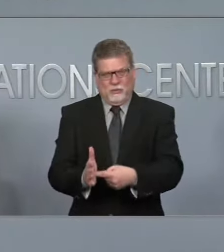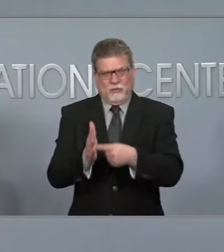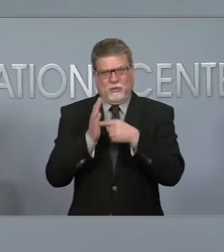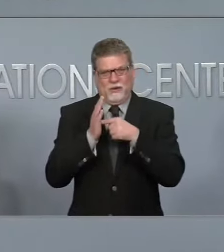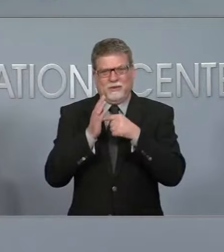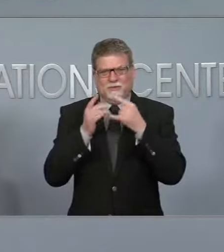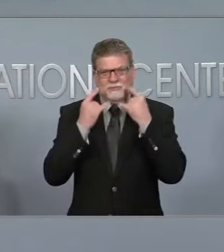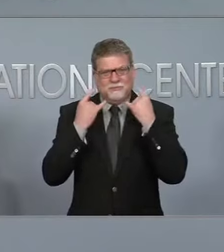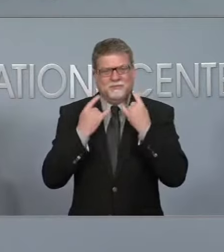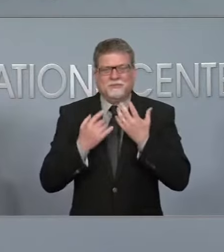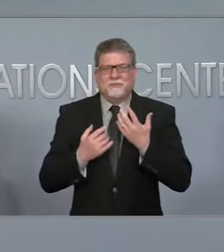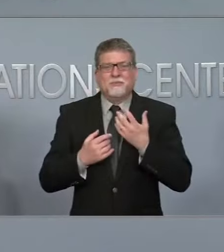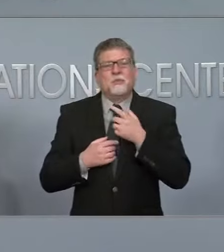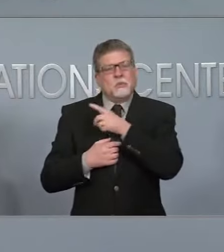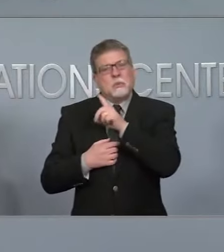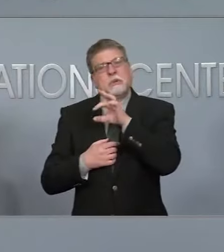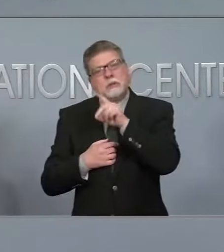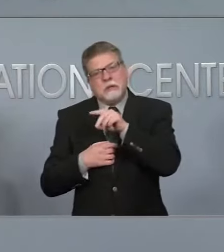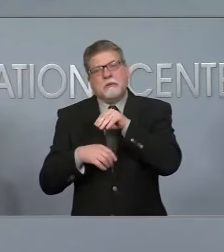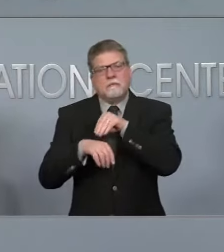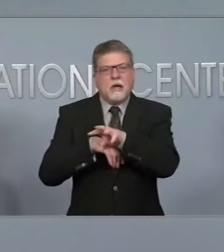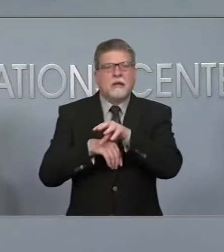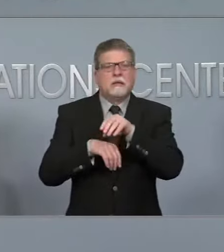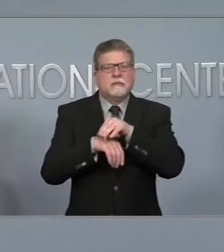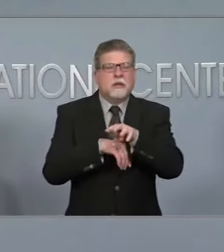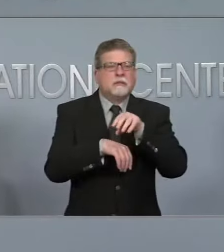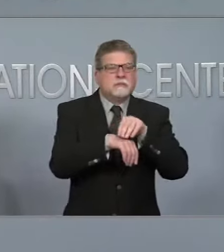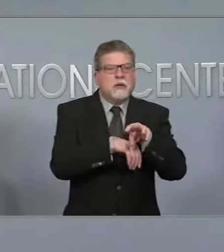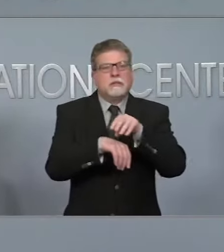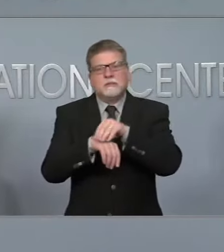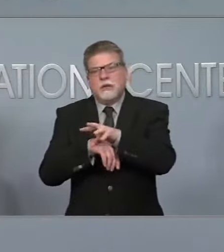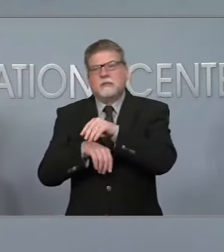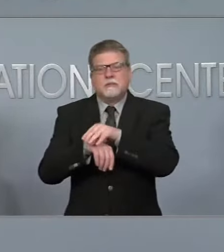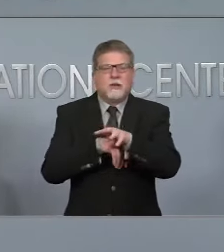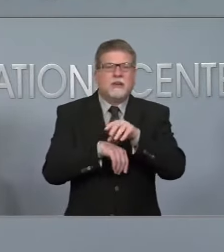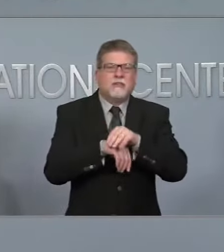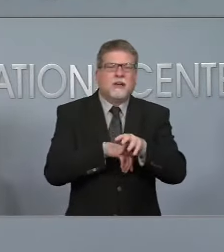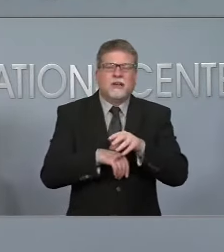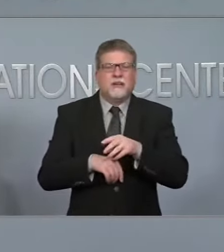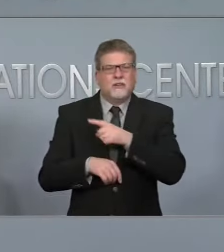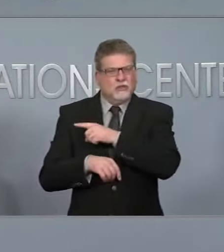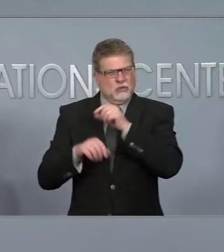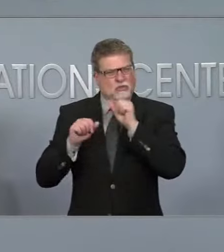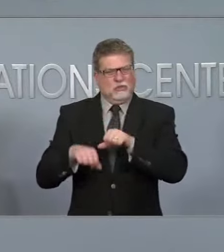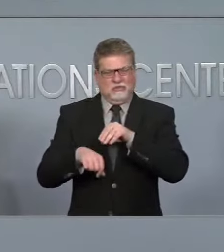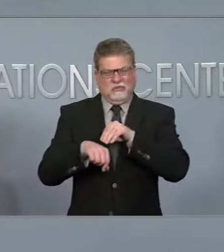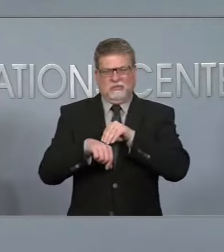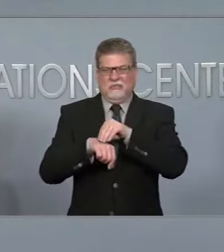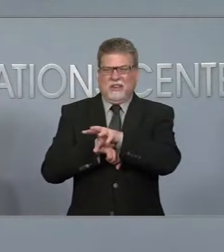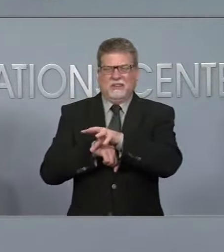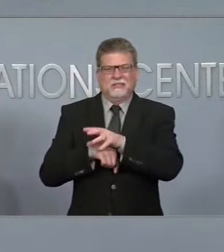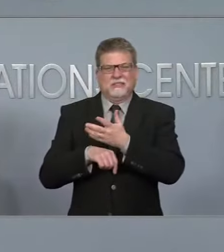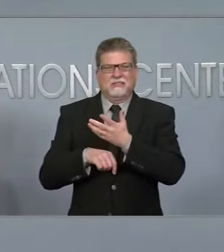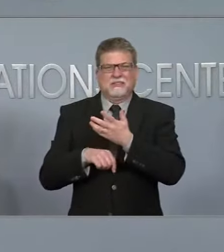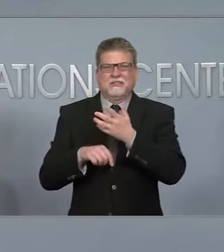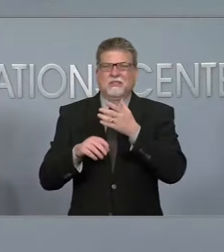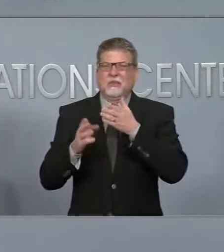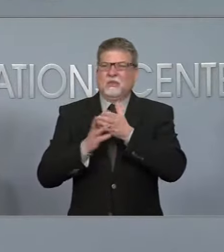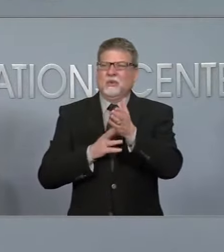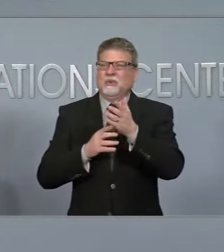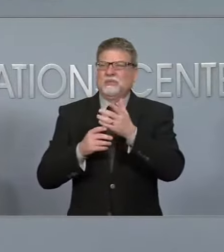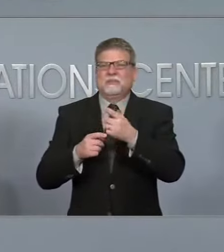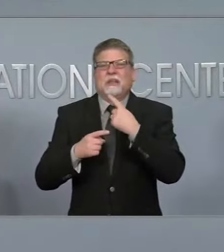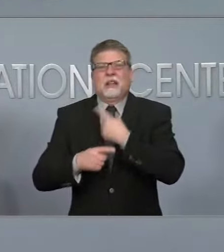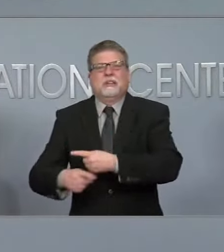city councils, county commissions, school boards. You could have still done that. What was it, or what